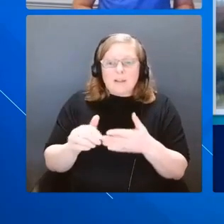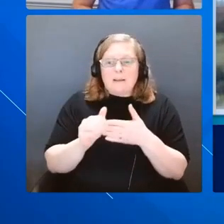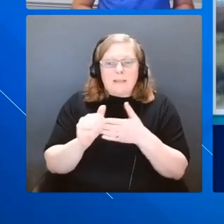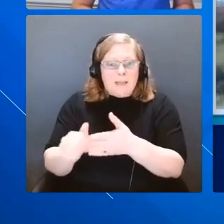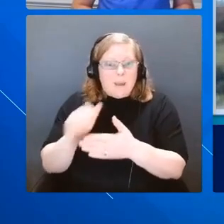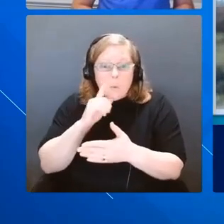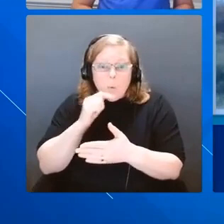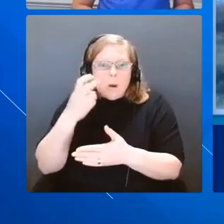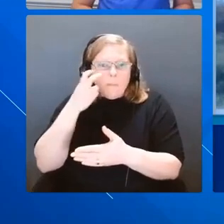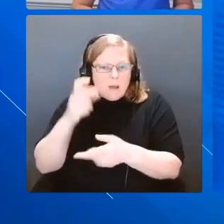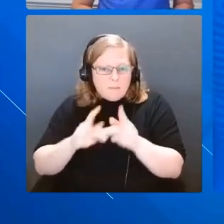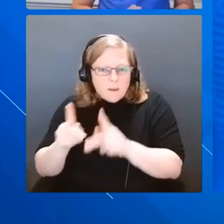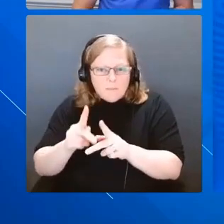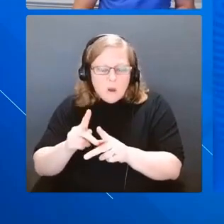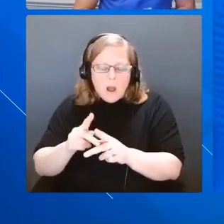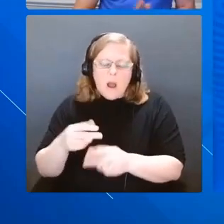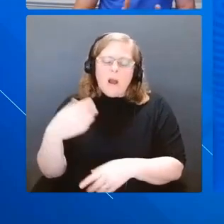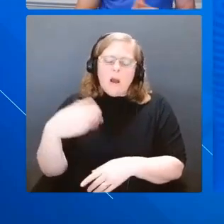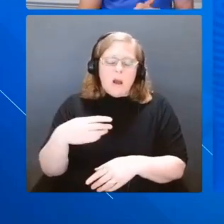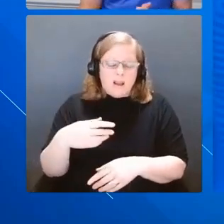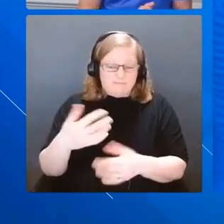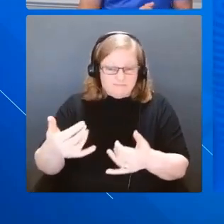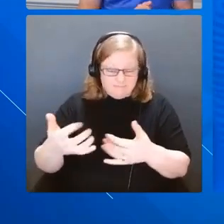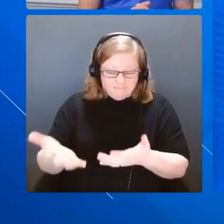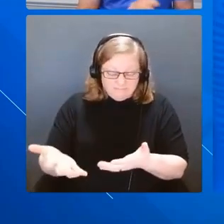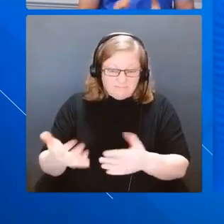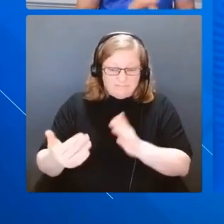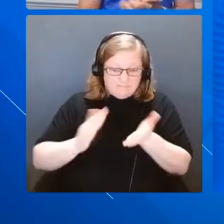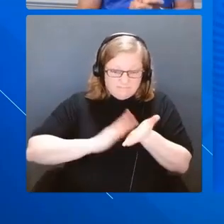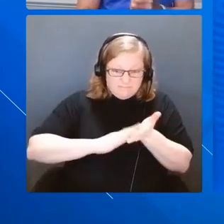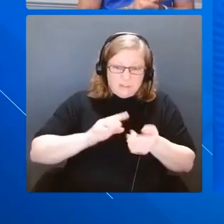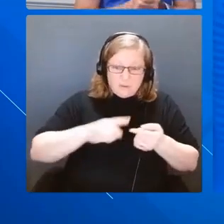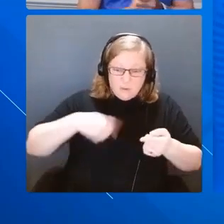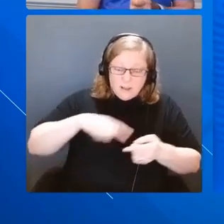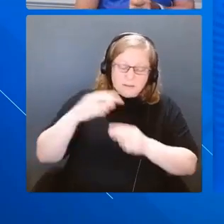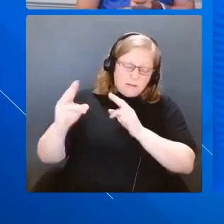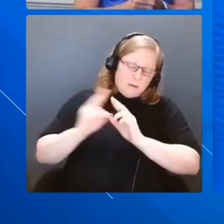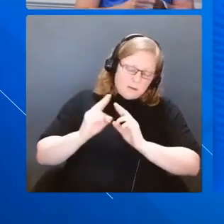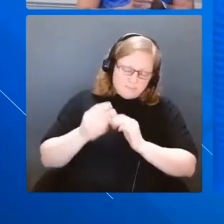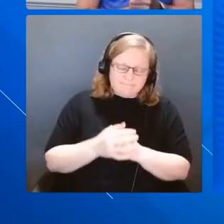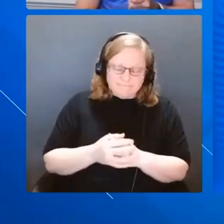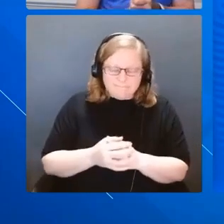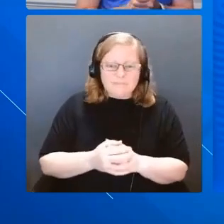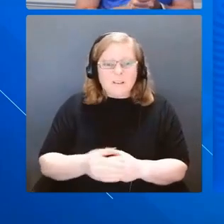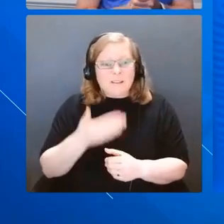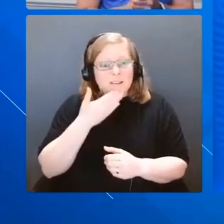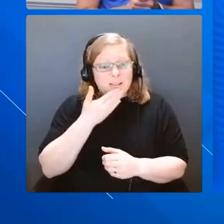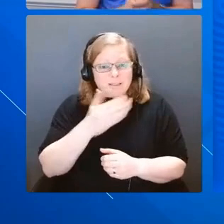And with that, I thank you for your time. Thank you for the opportunity to speak.